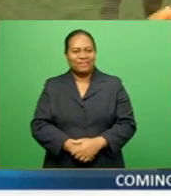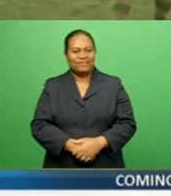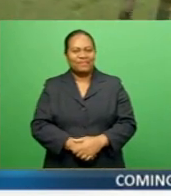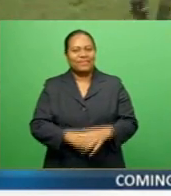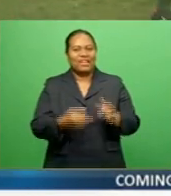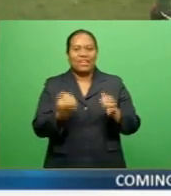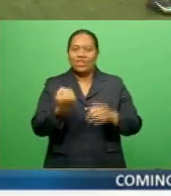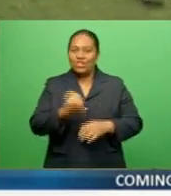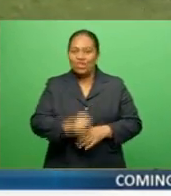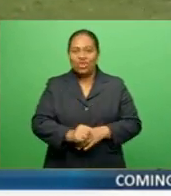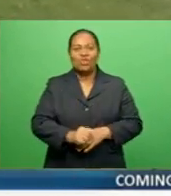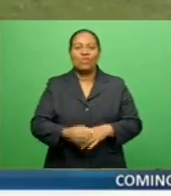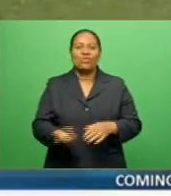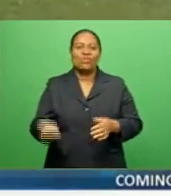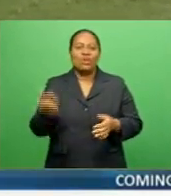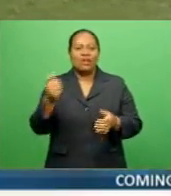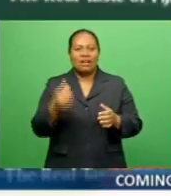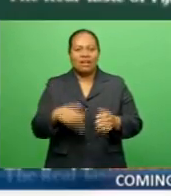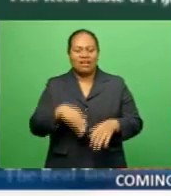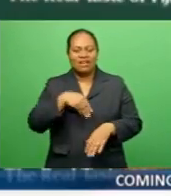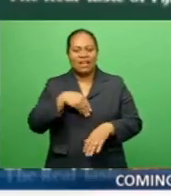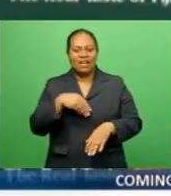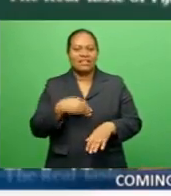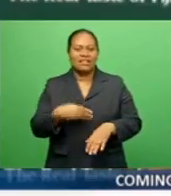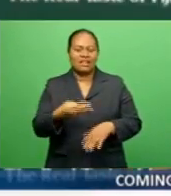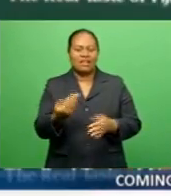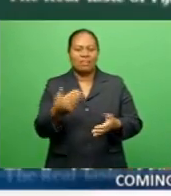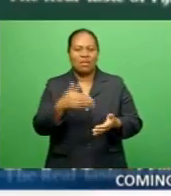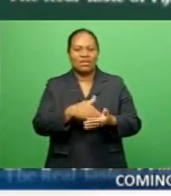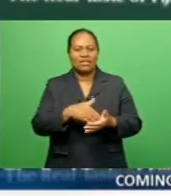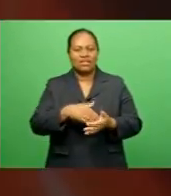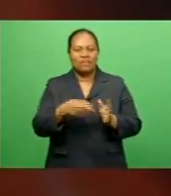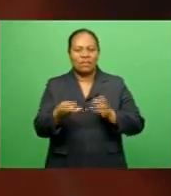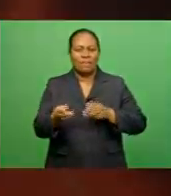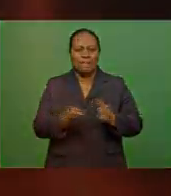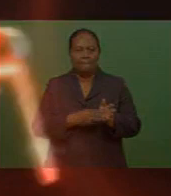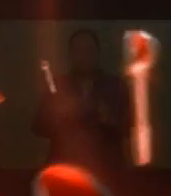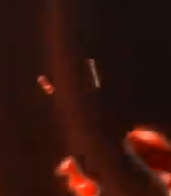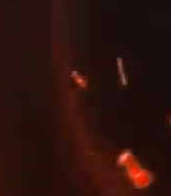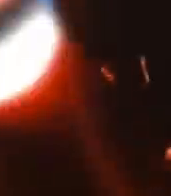And no card bonus system for Mari 7s. This and more coming up.